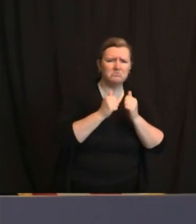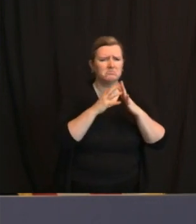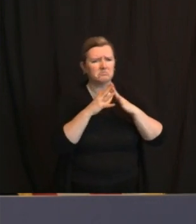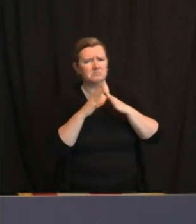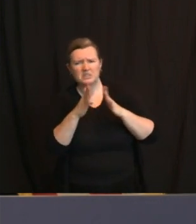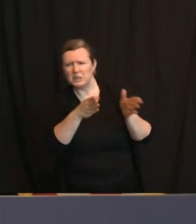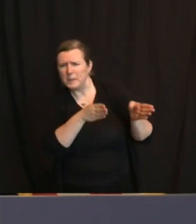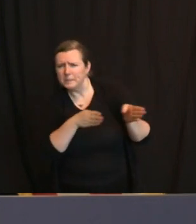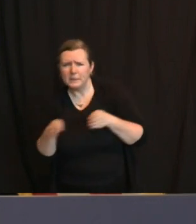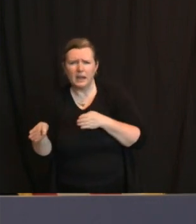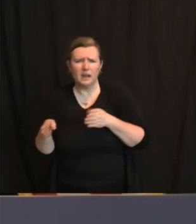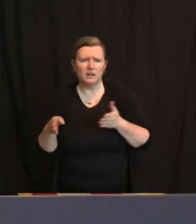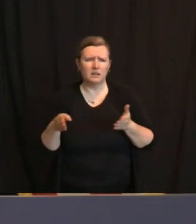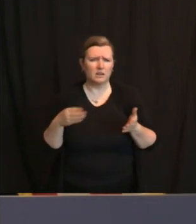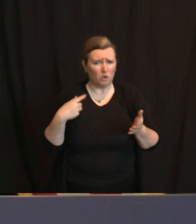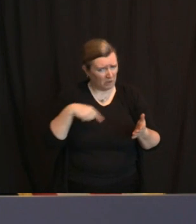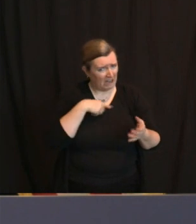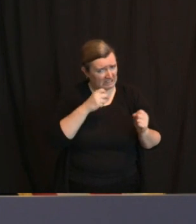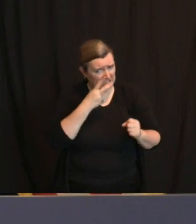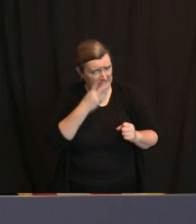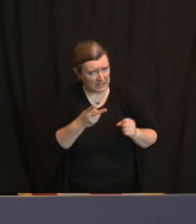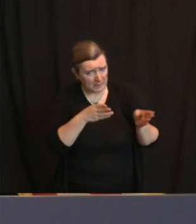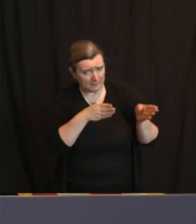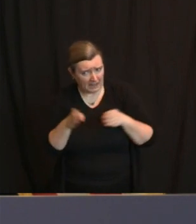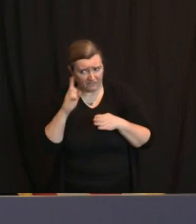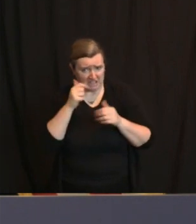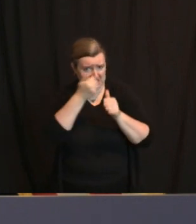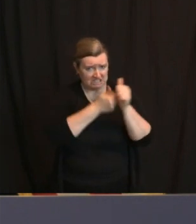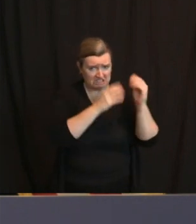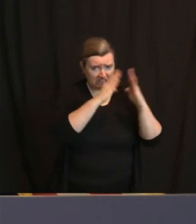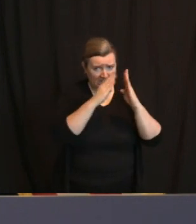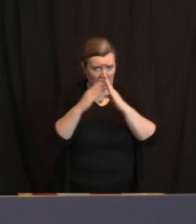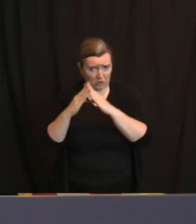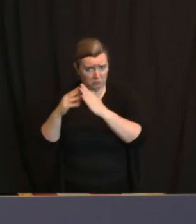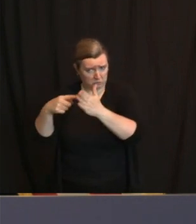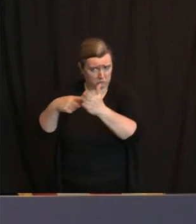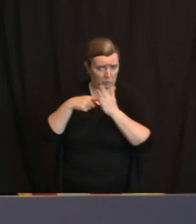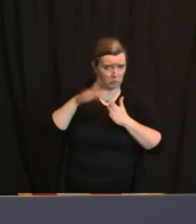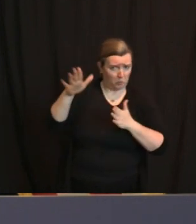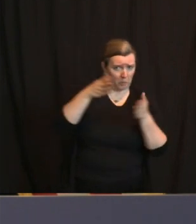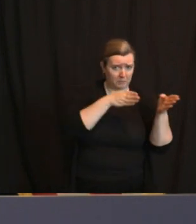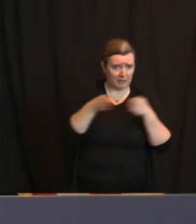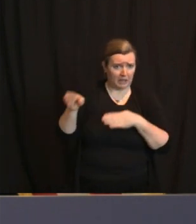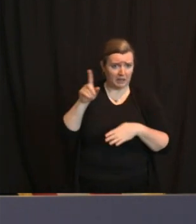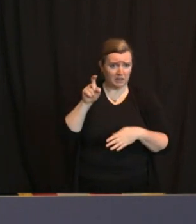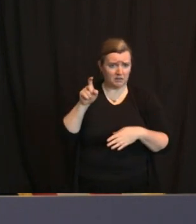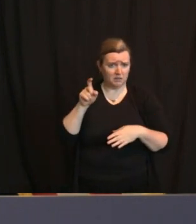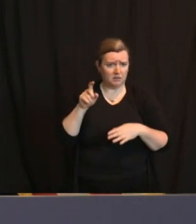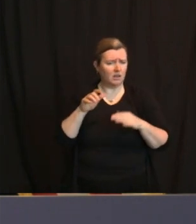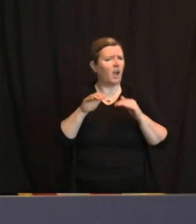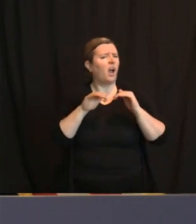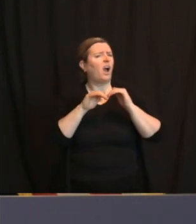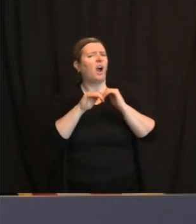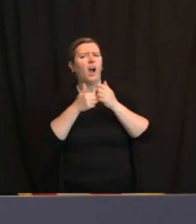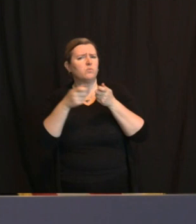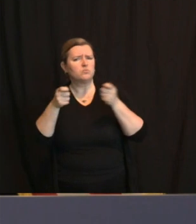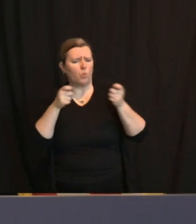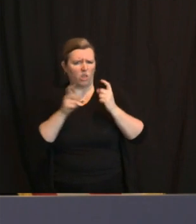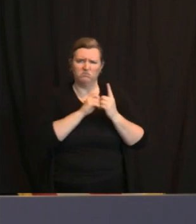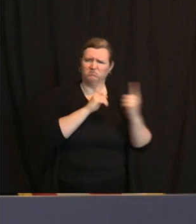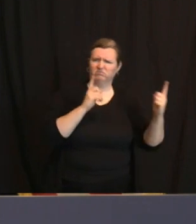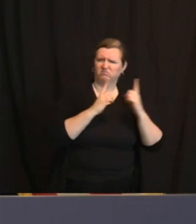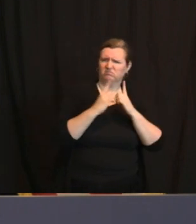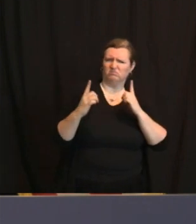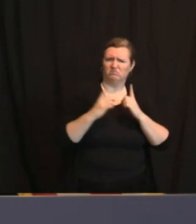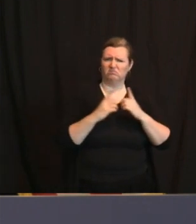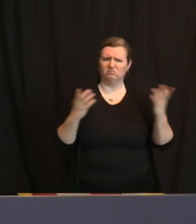see what the plans are for each town? And enforcement on social distancing, can you explain how shore towns